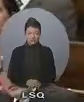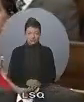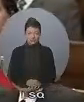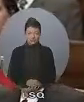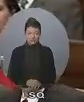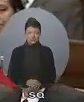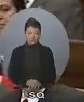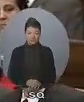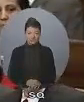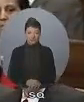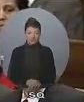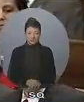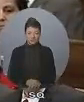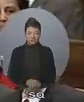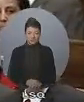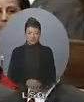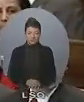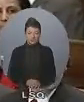Mr.